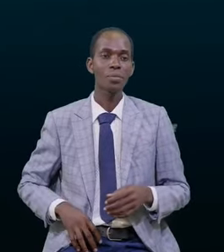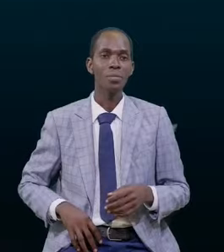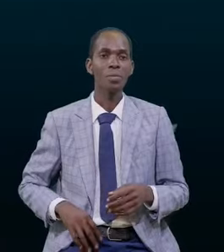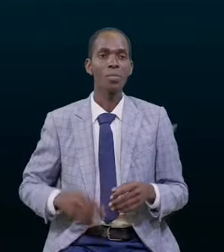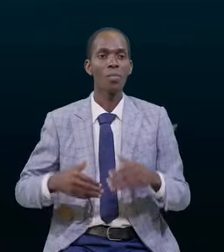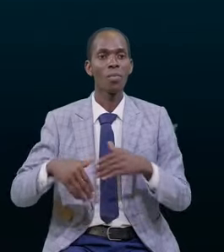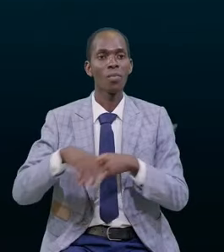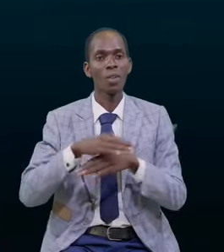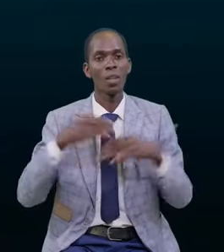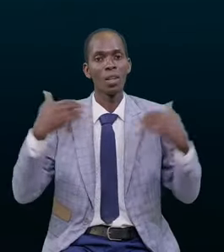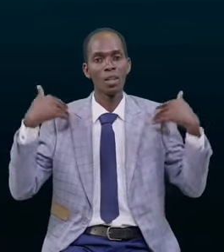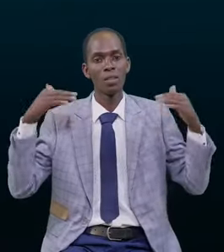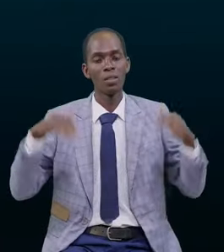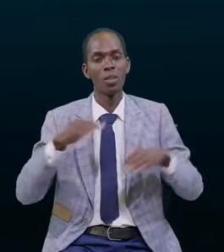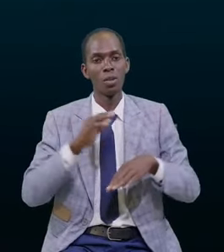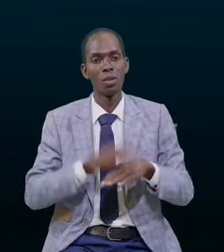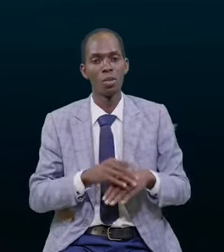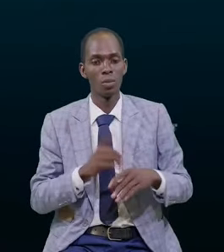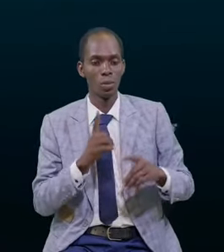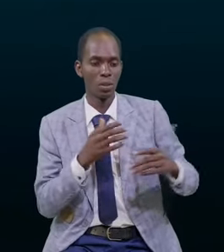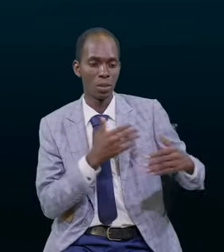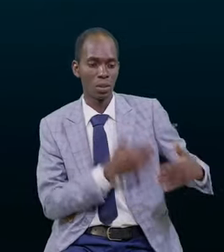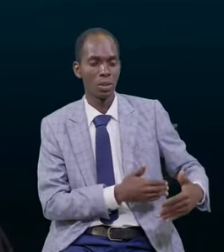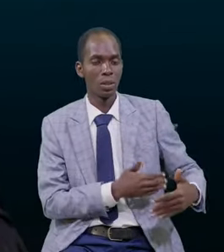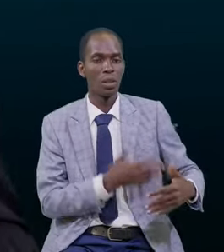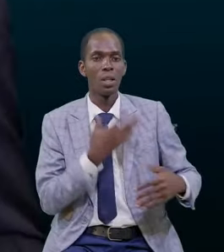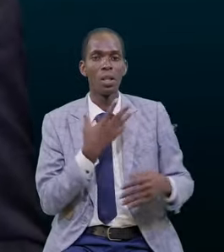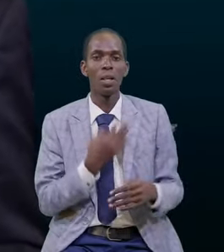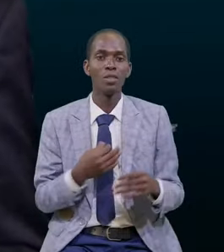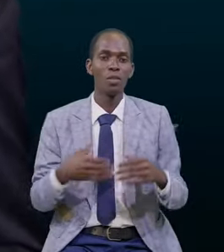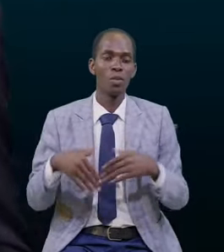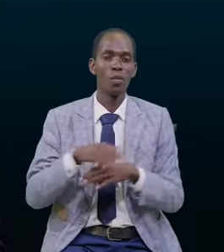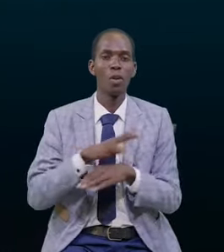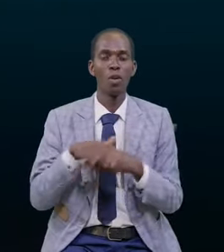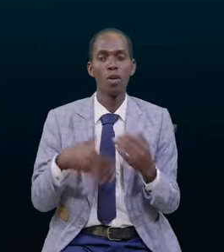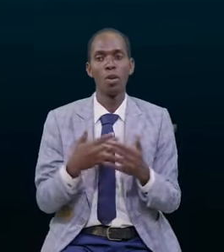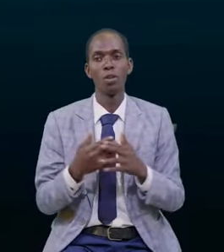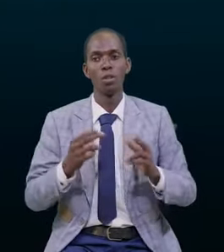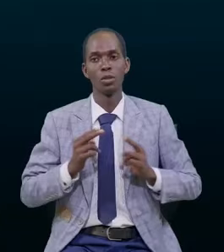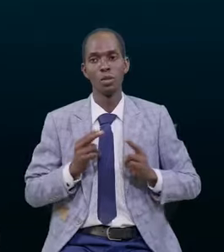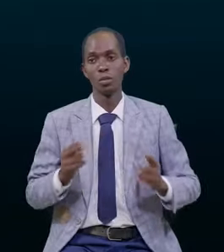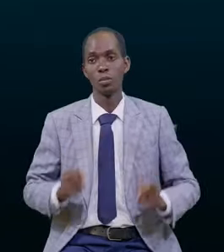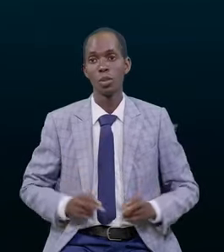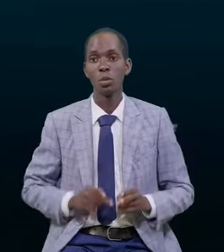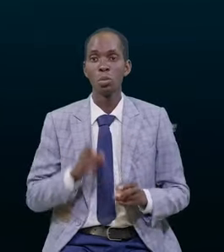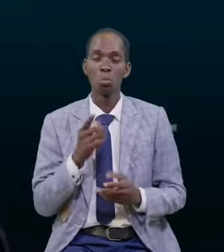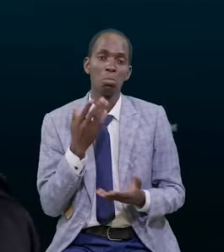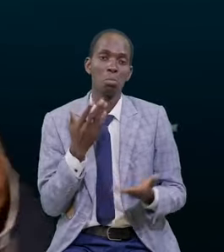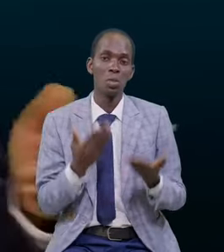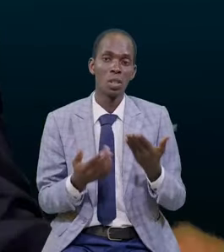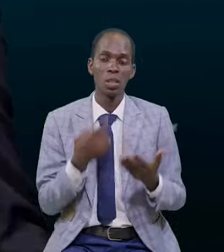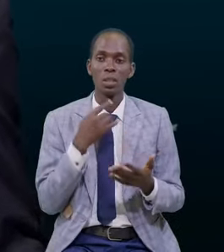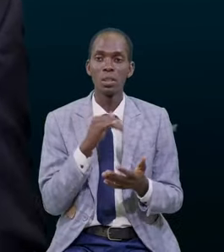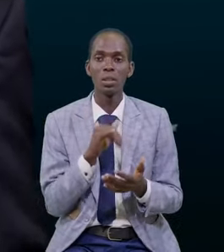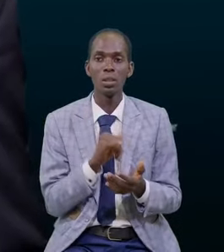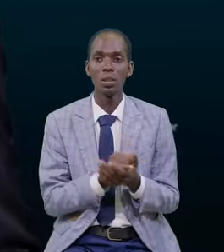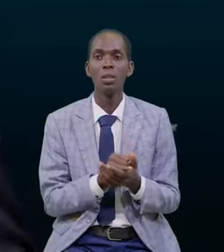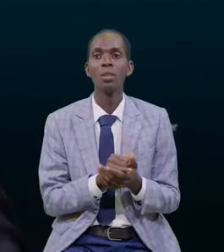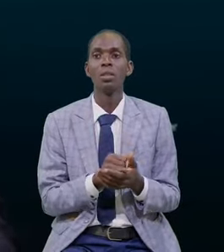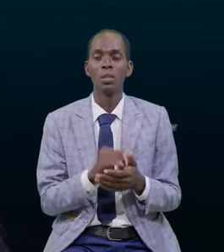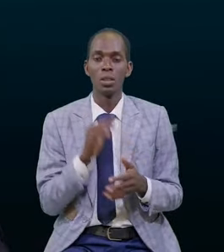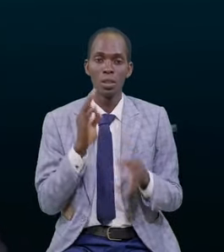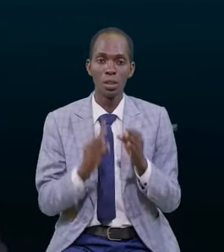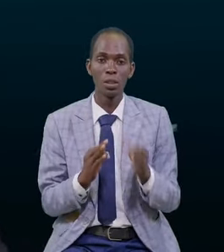hand and Over All Humans of course you might say if he Superior over Angels then it